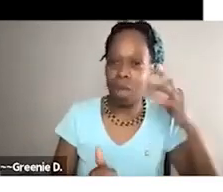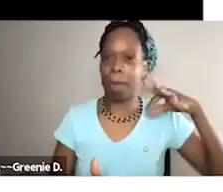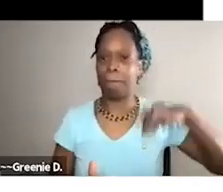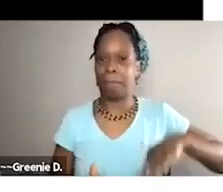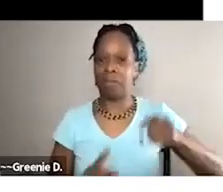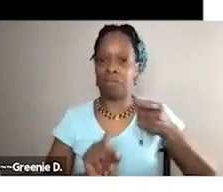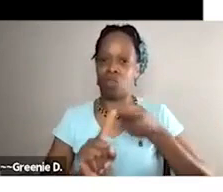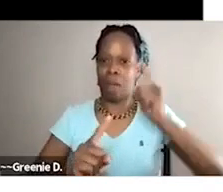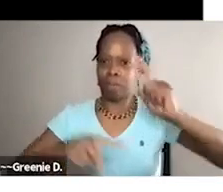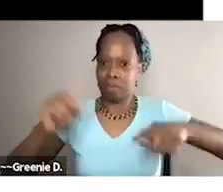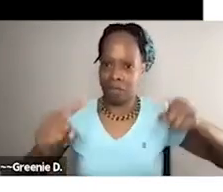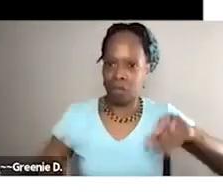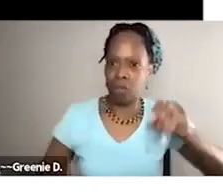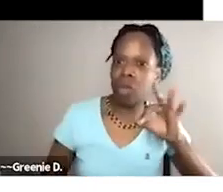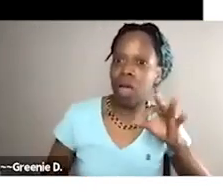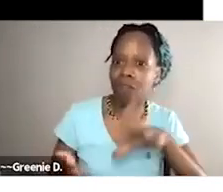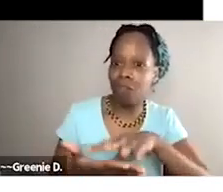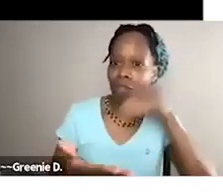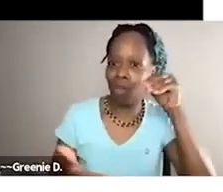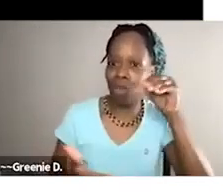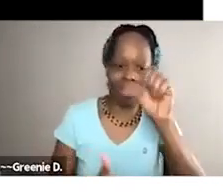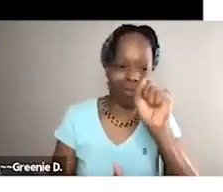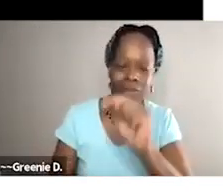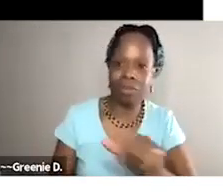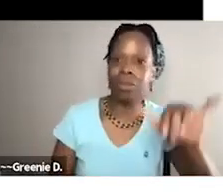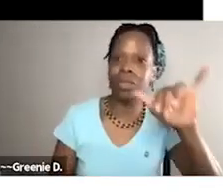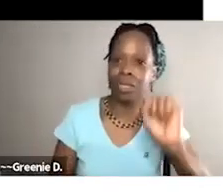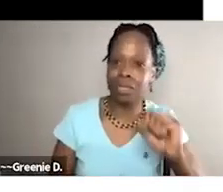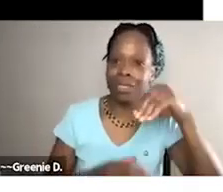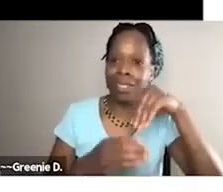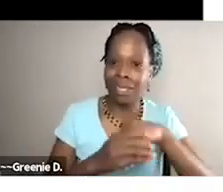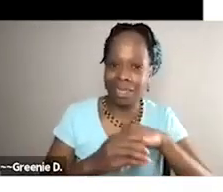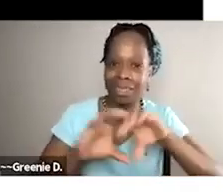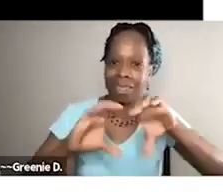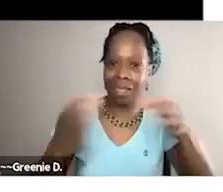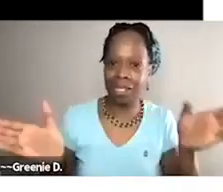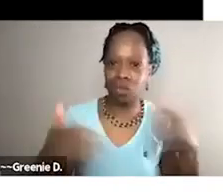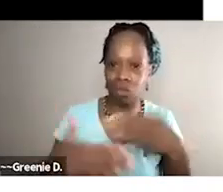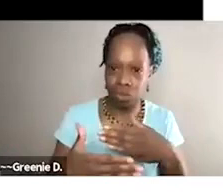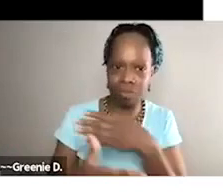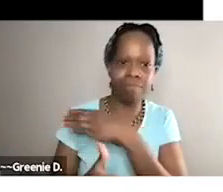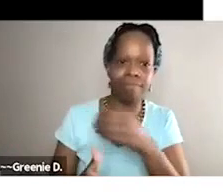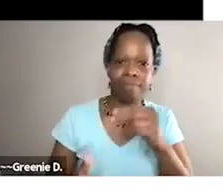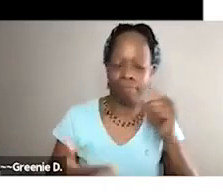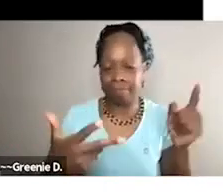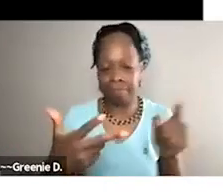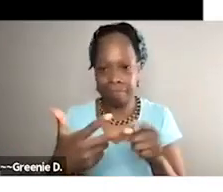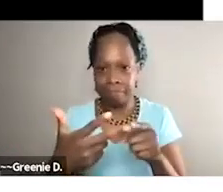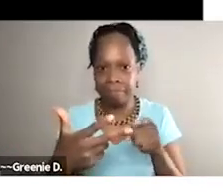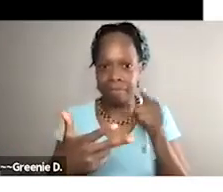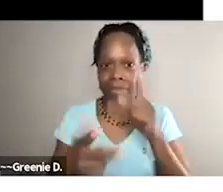their classroom. And the third benefit of an inclusive classroom is that it supports social emotional